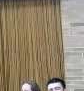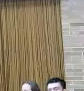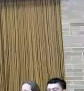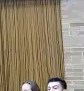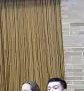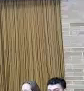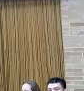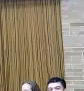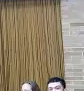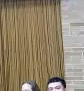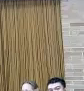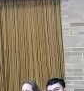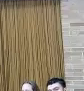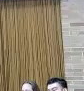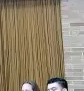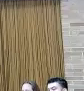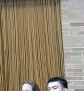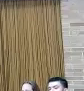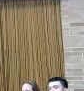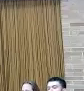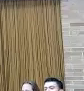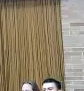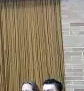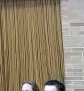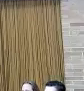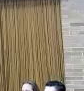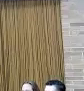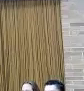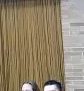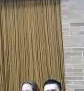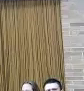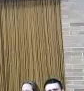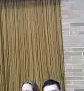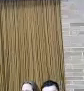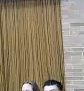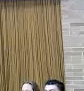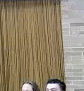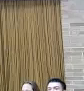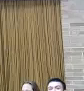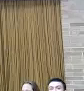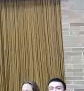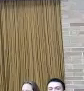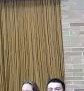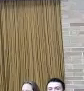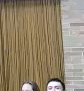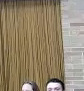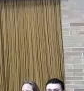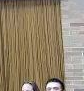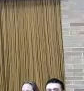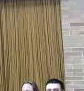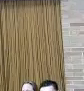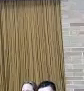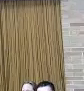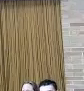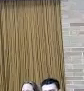country amidst which president lyen B Johnson urged Congress to pass the Bill promptly as Testament to